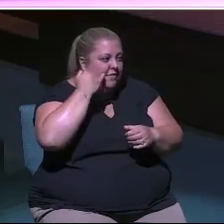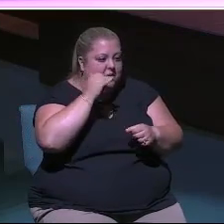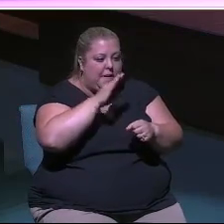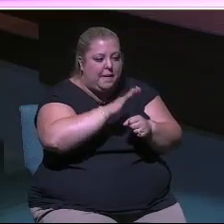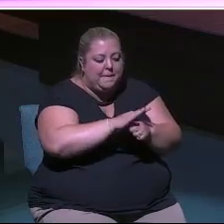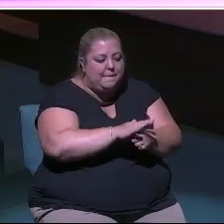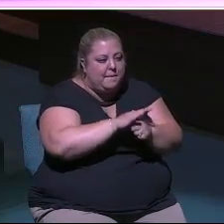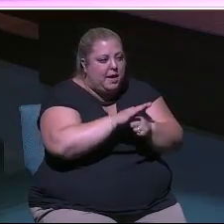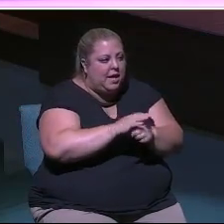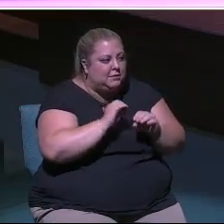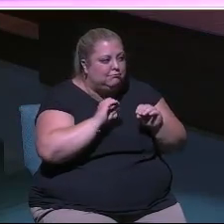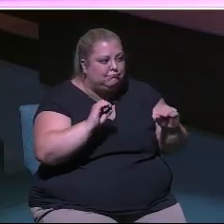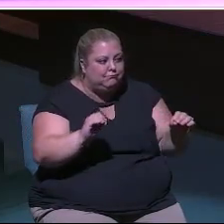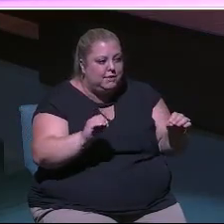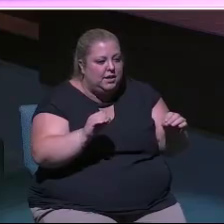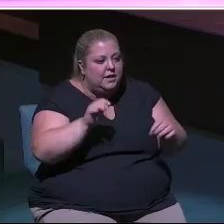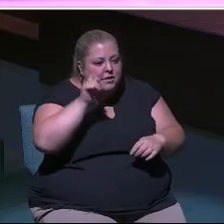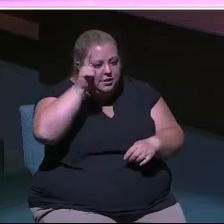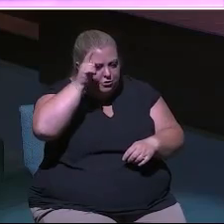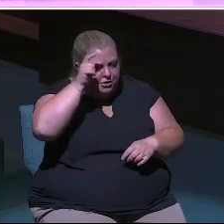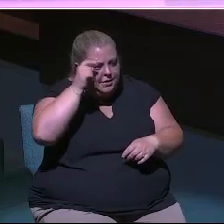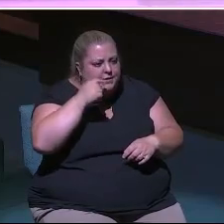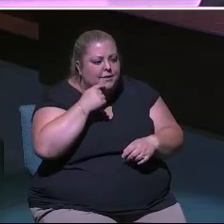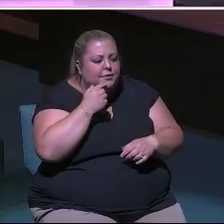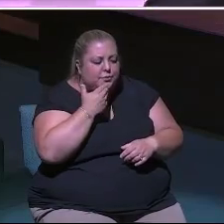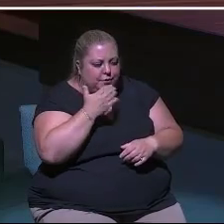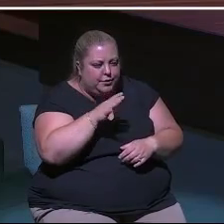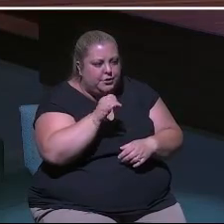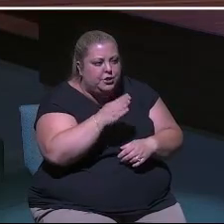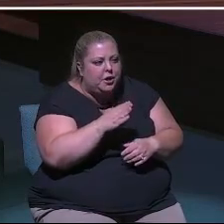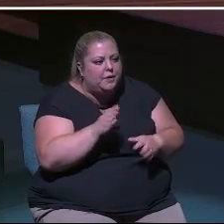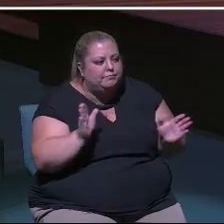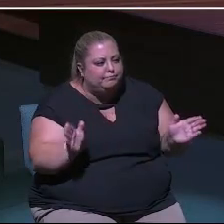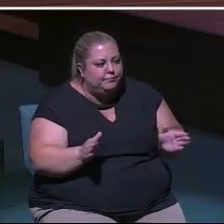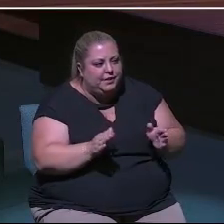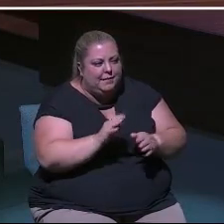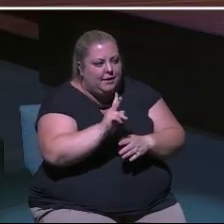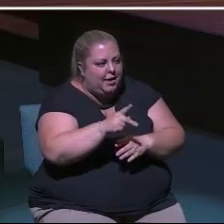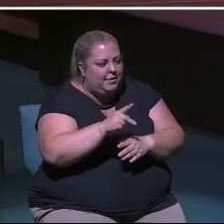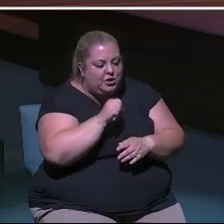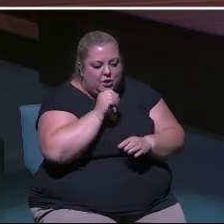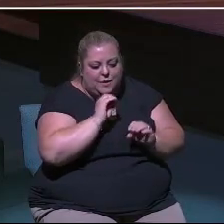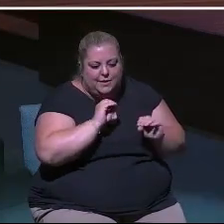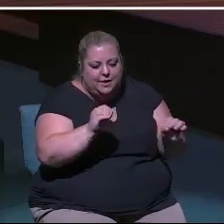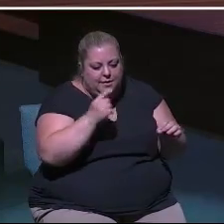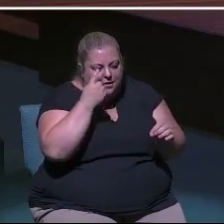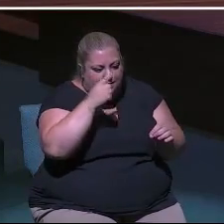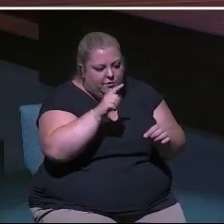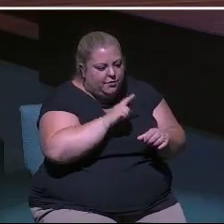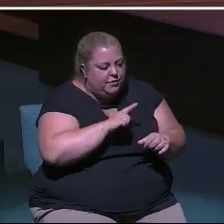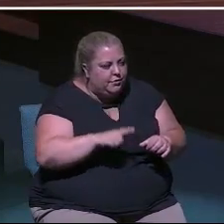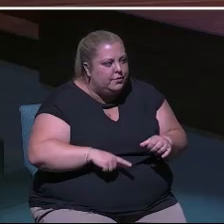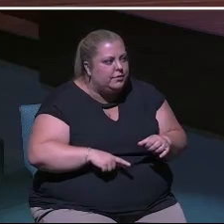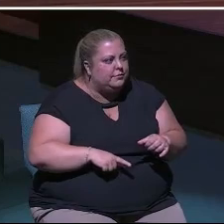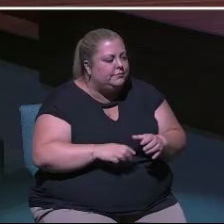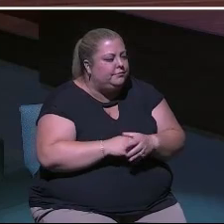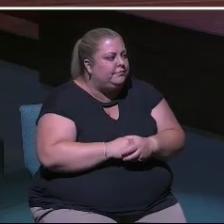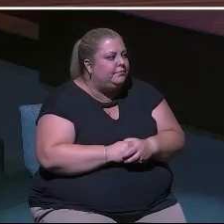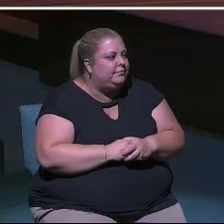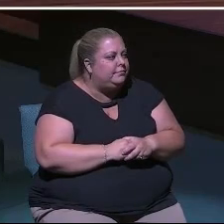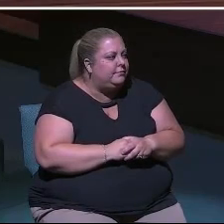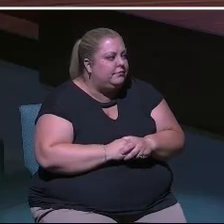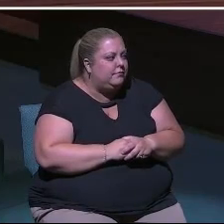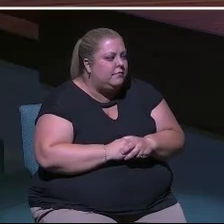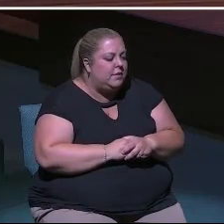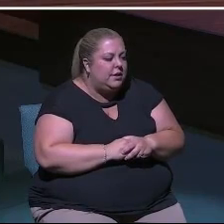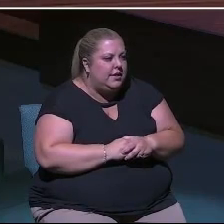and Satan's patting you on the back saying, you're doing a fine job, keep it up, because you ain't doing nothing for the Lord. And there's that word ain't again. You're not doing